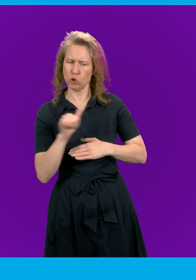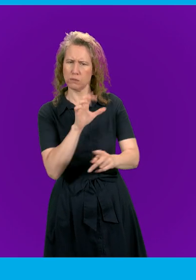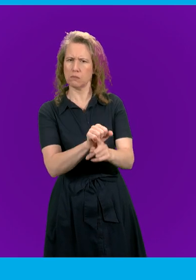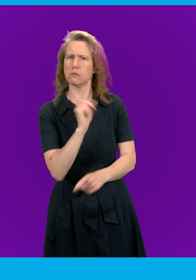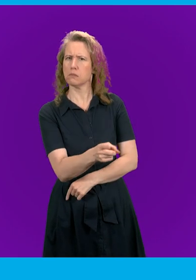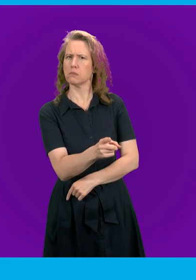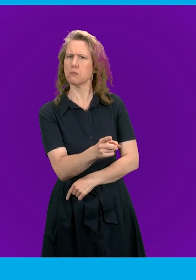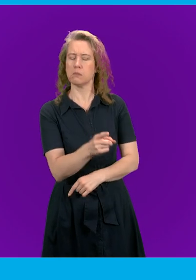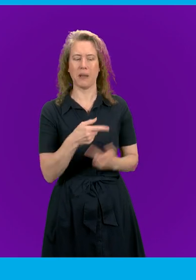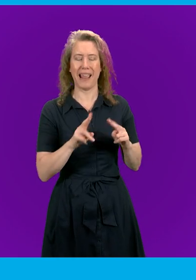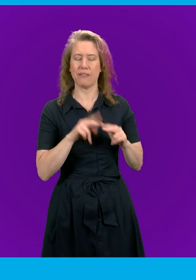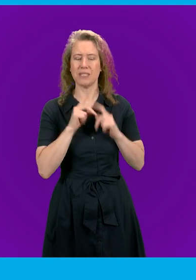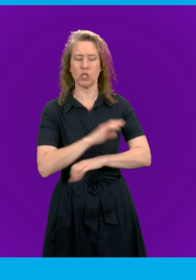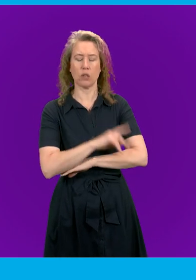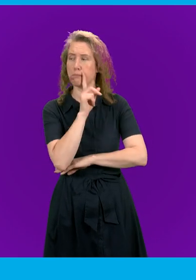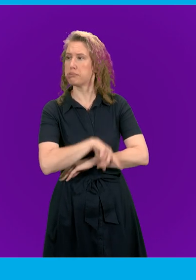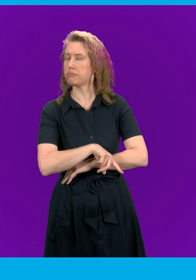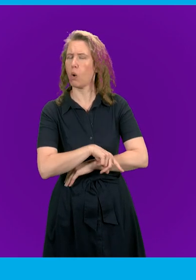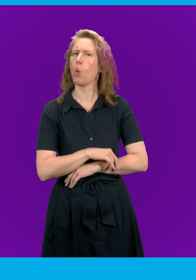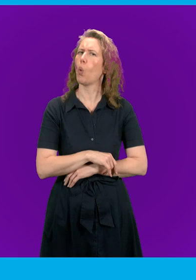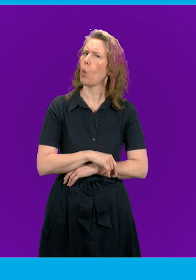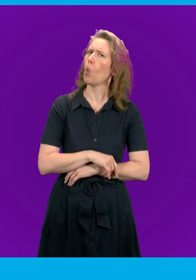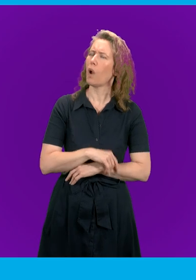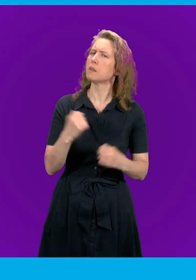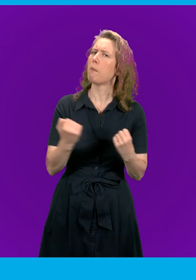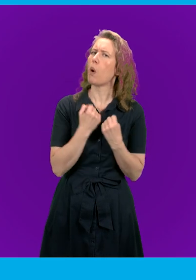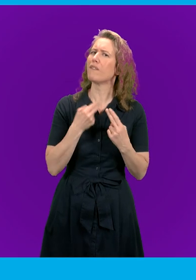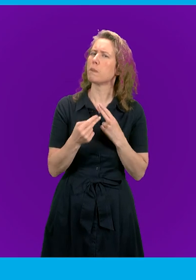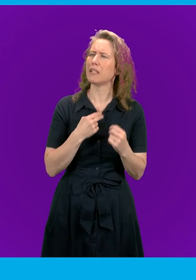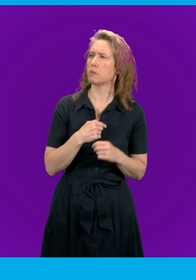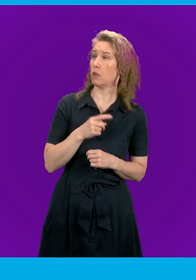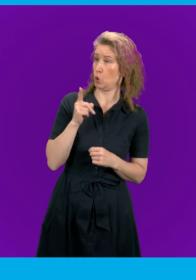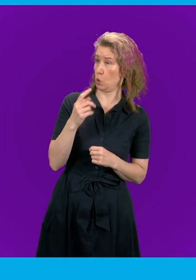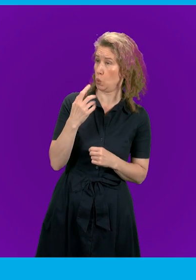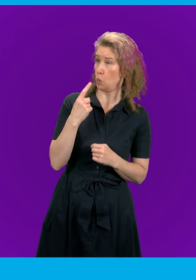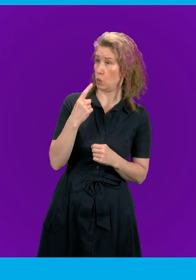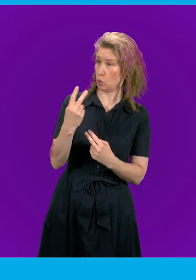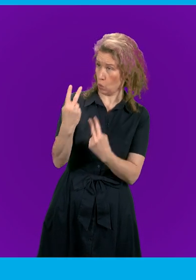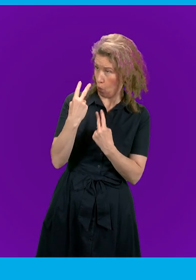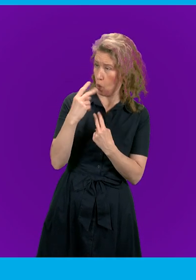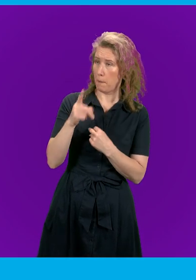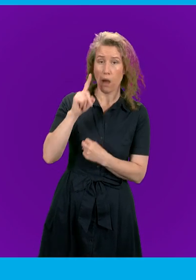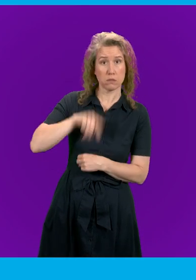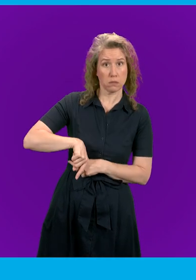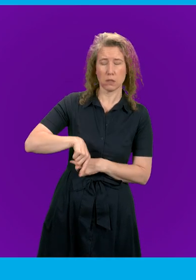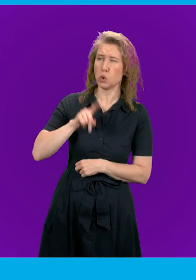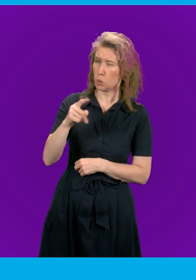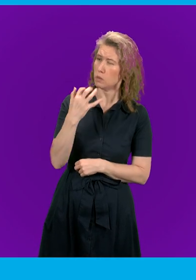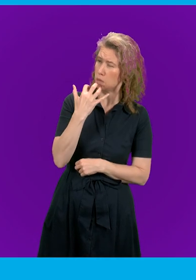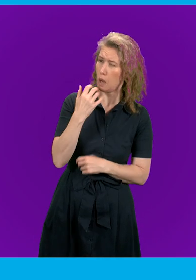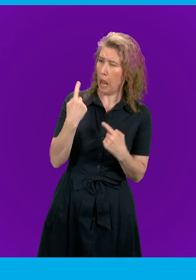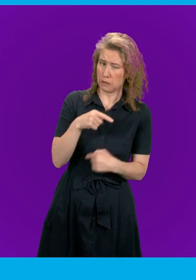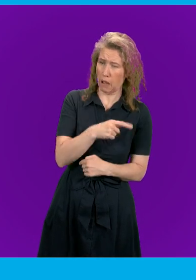they're being taught there. That's a powerful message that's coming across, and it undermines everything that the school might try to do in terms of formal